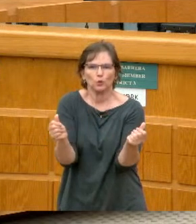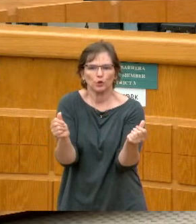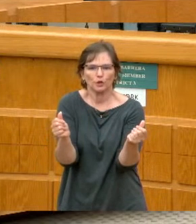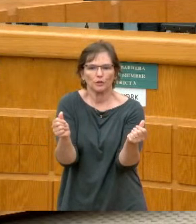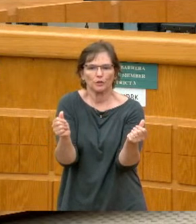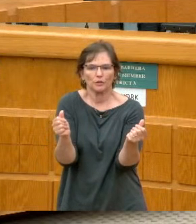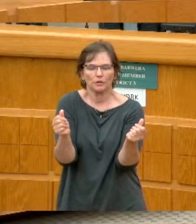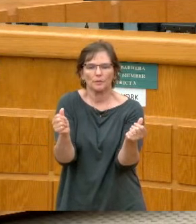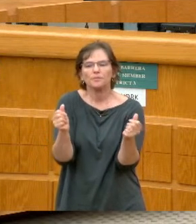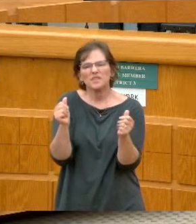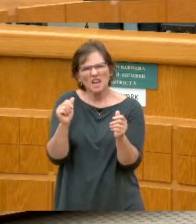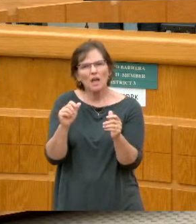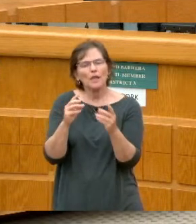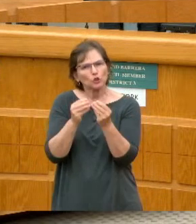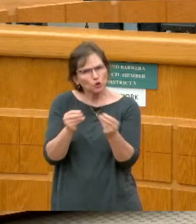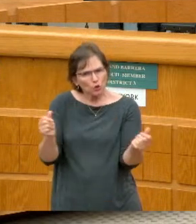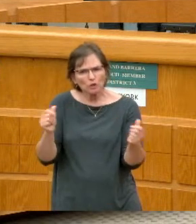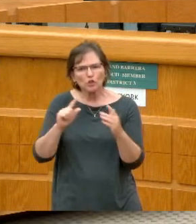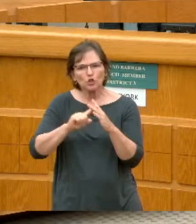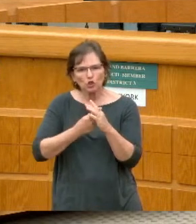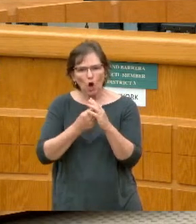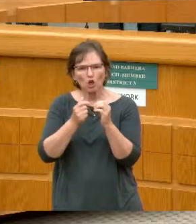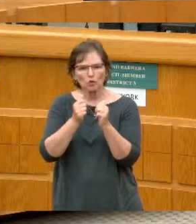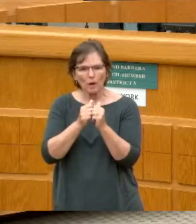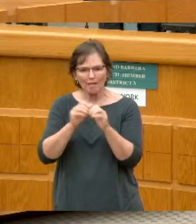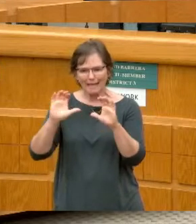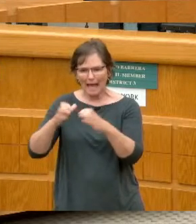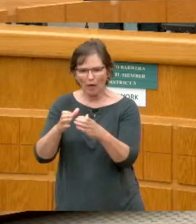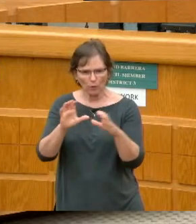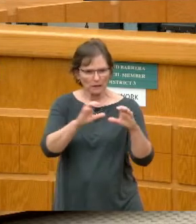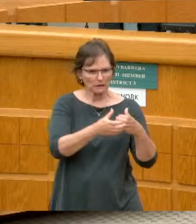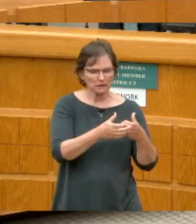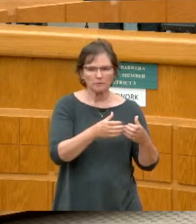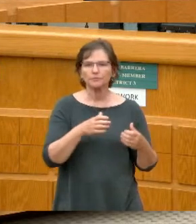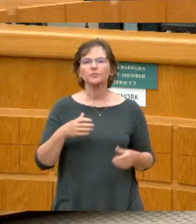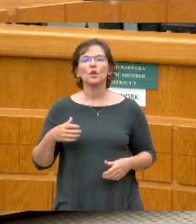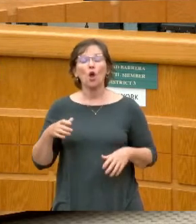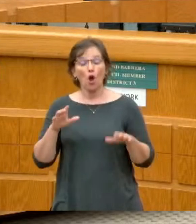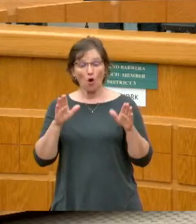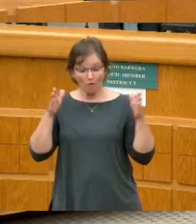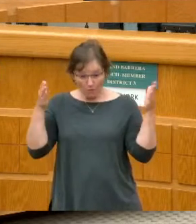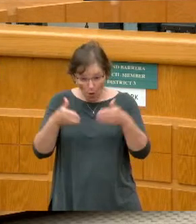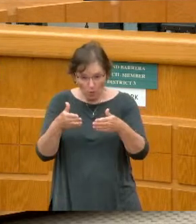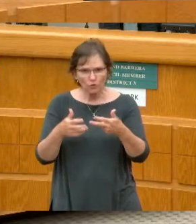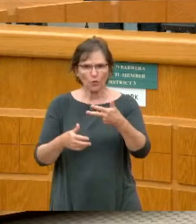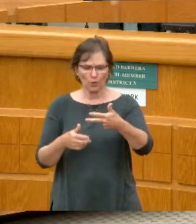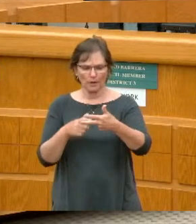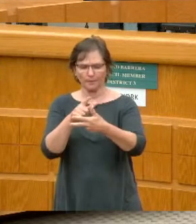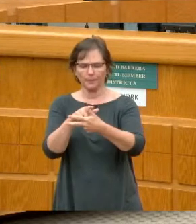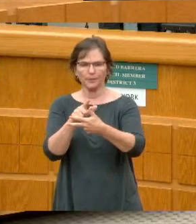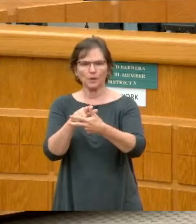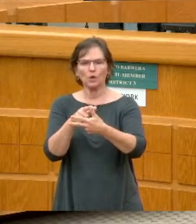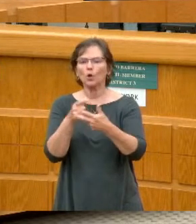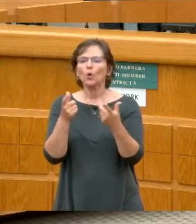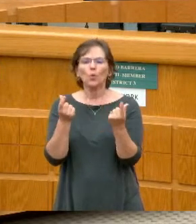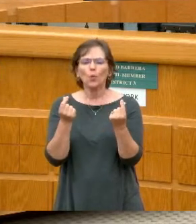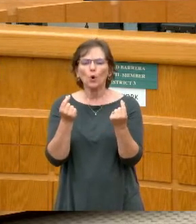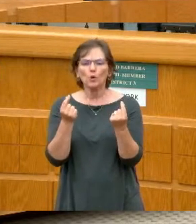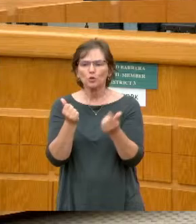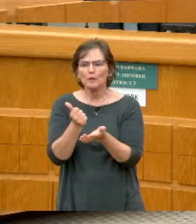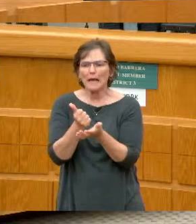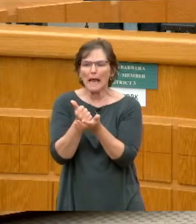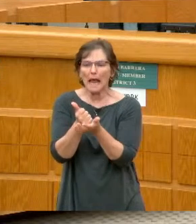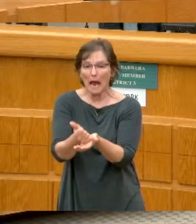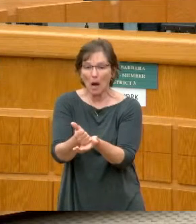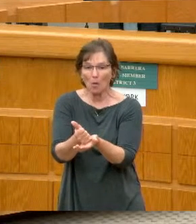time to launch this campaign so that we can really understand how we can be a part of the solution. Can we make a